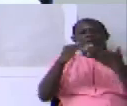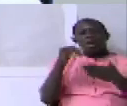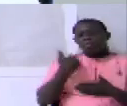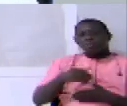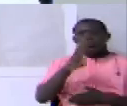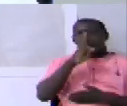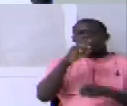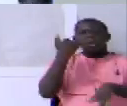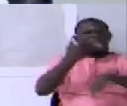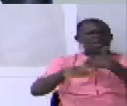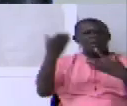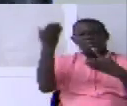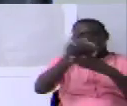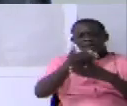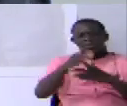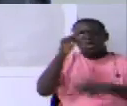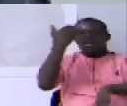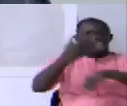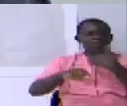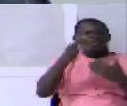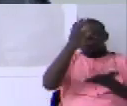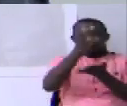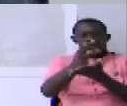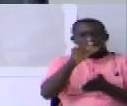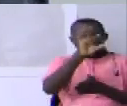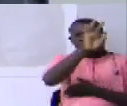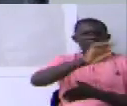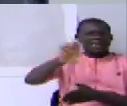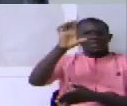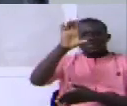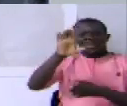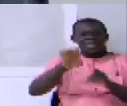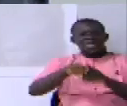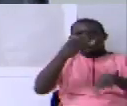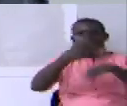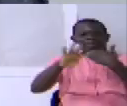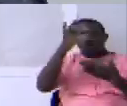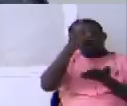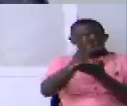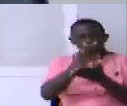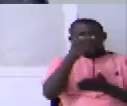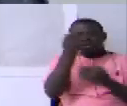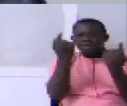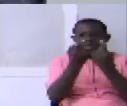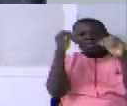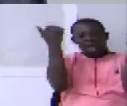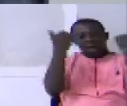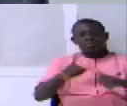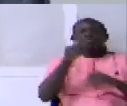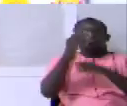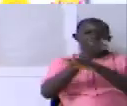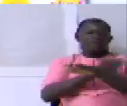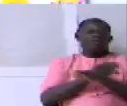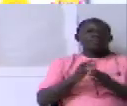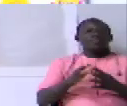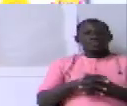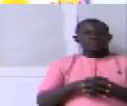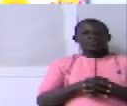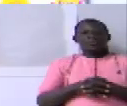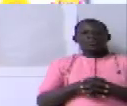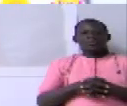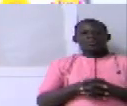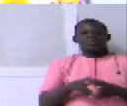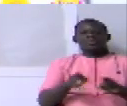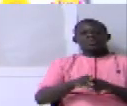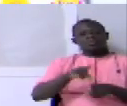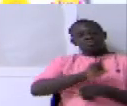fonteli ilafta mune fala wo moliye. Menu ka soso roke bantala ko nyim menka fo amanke kusoto rinti. They have